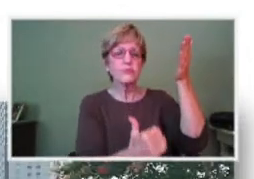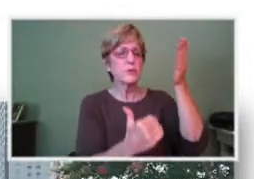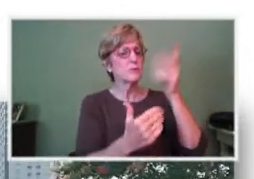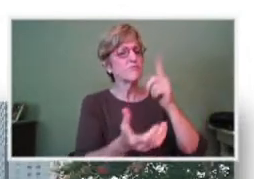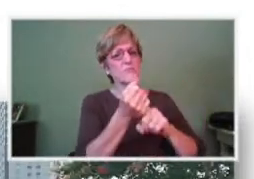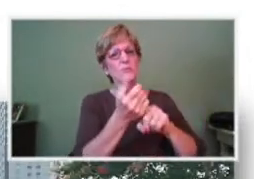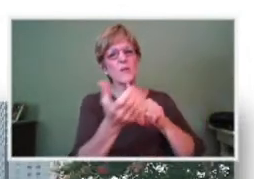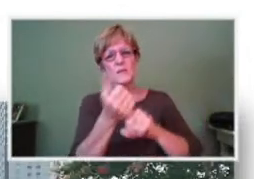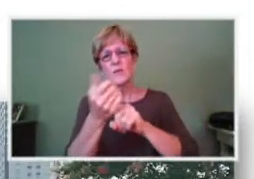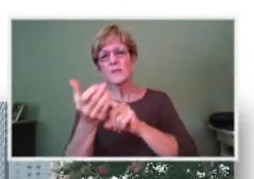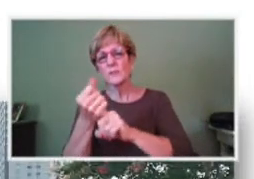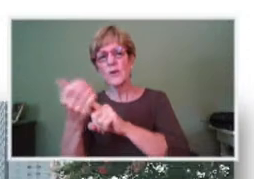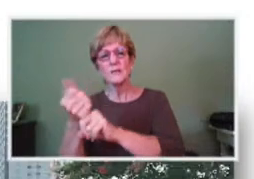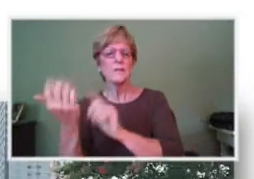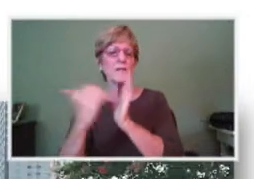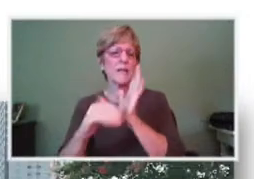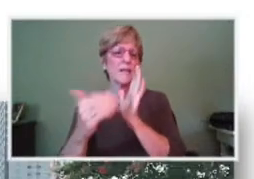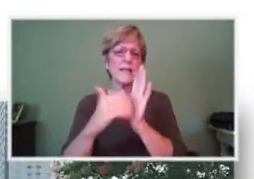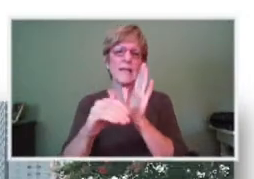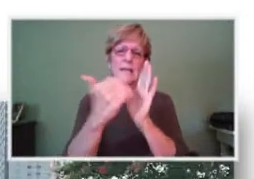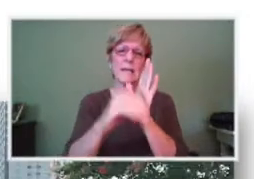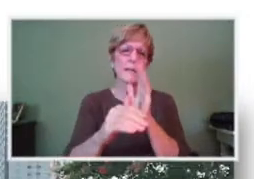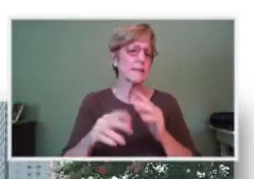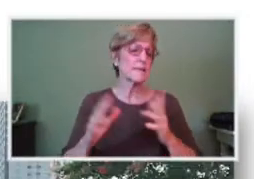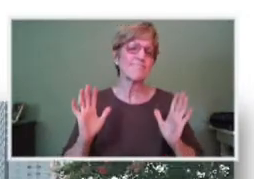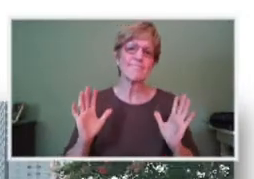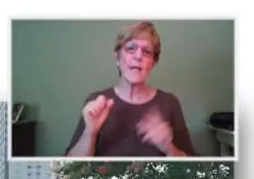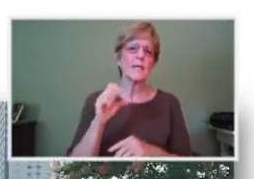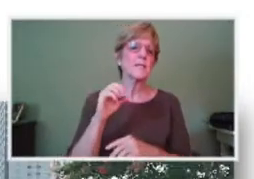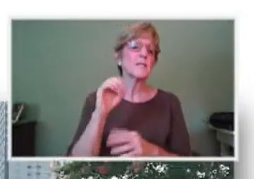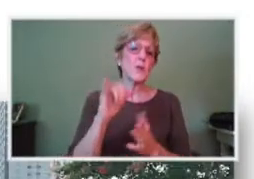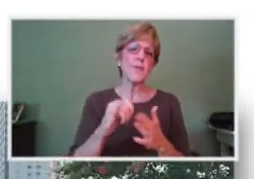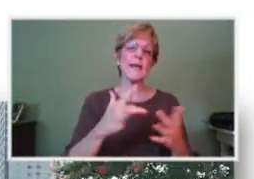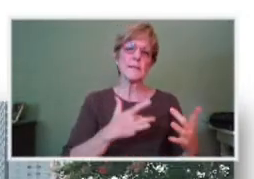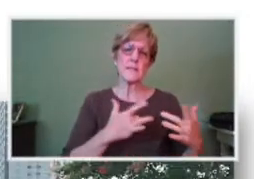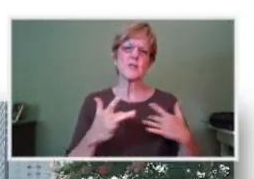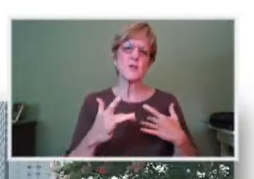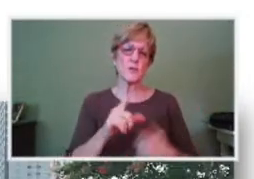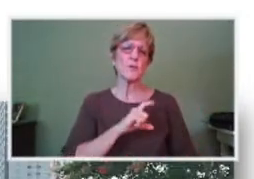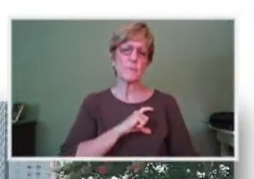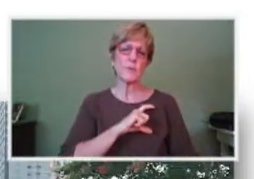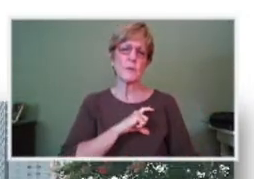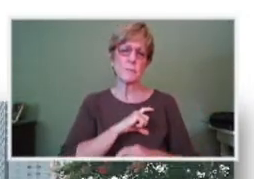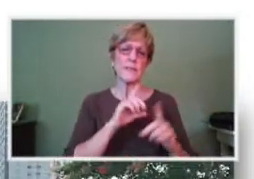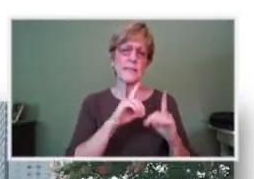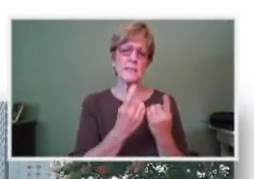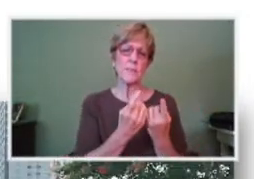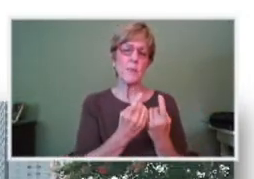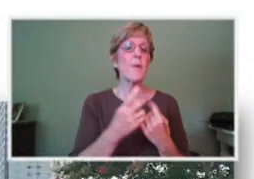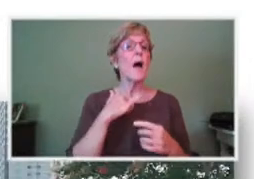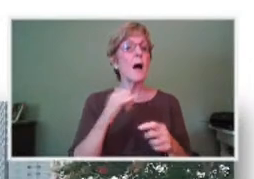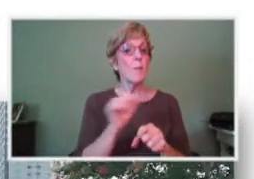times over and over again. And so that's a concern with us as well. And I am working